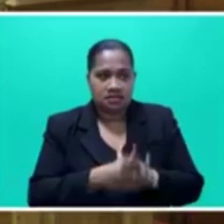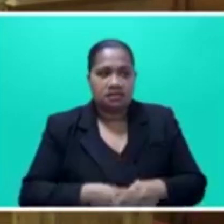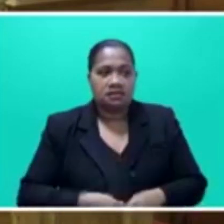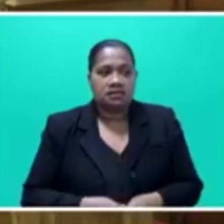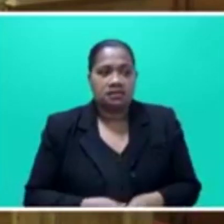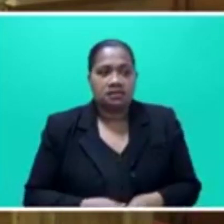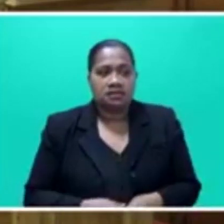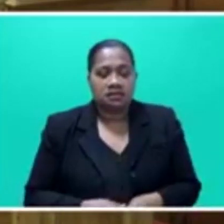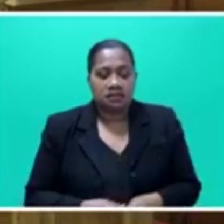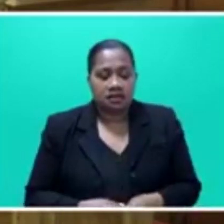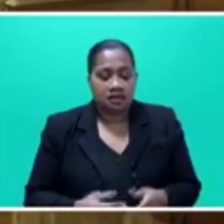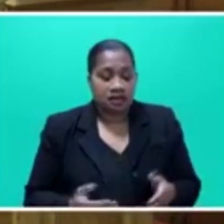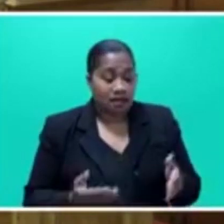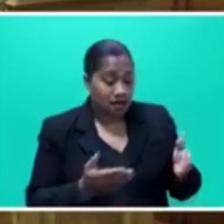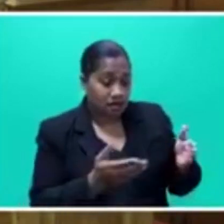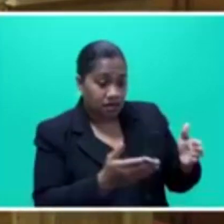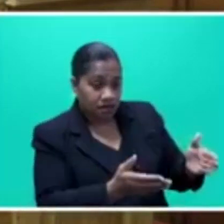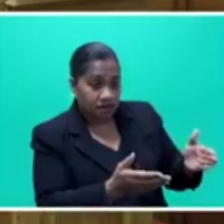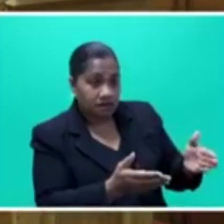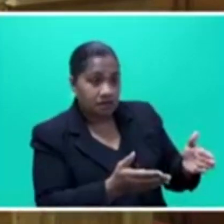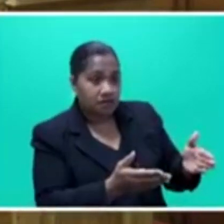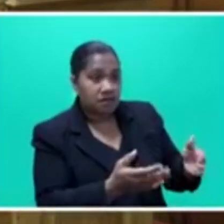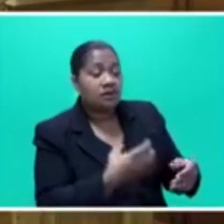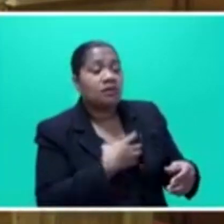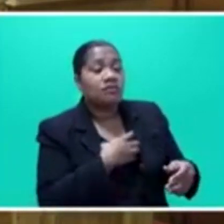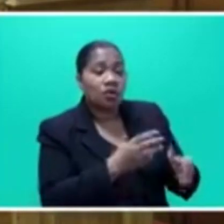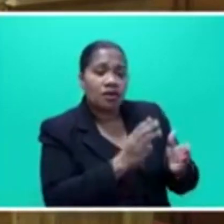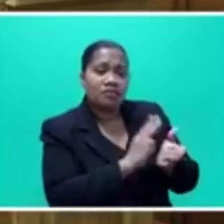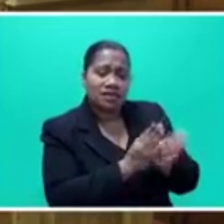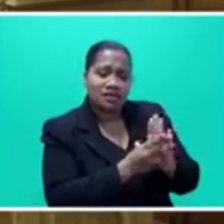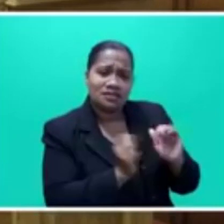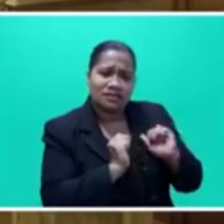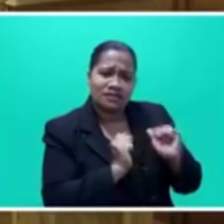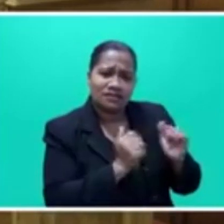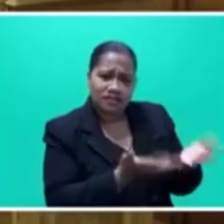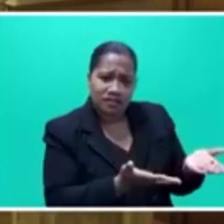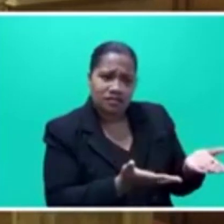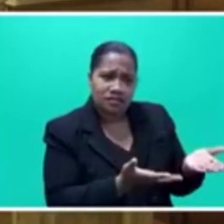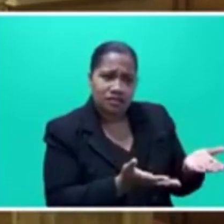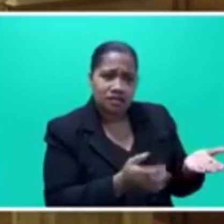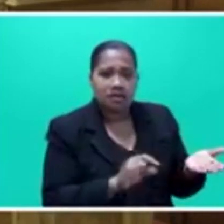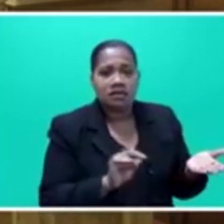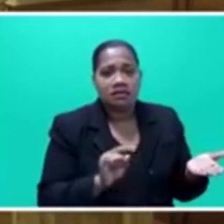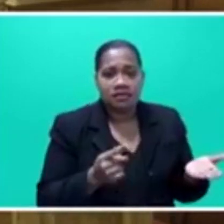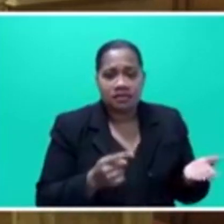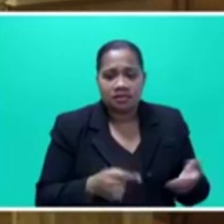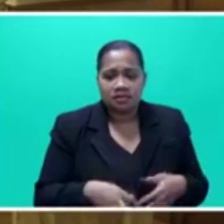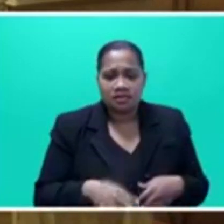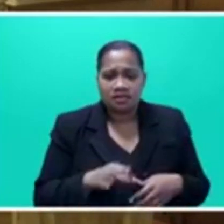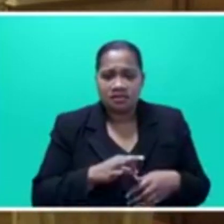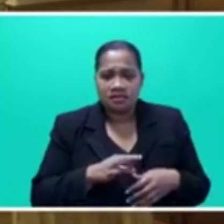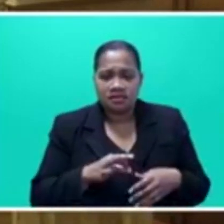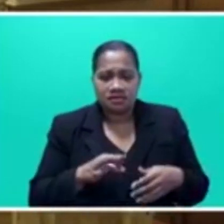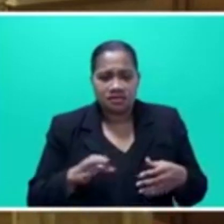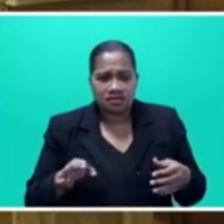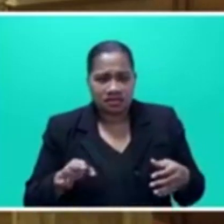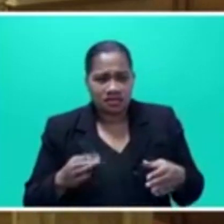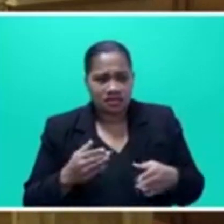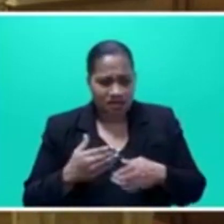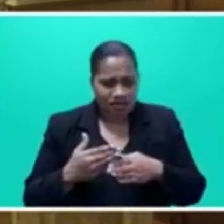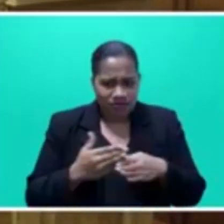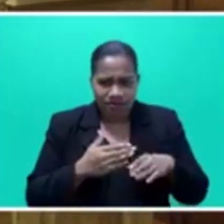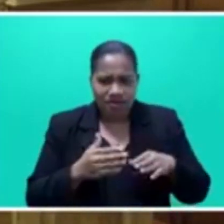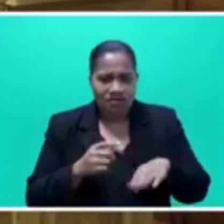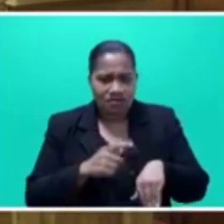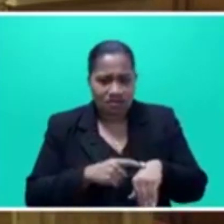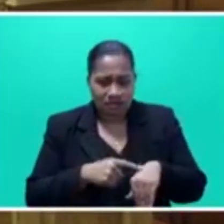available, and this side of the House has got more minutes available. But you don't administer the thing. I do